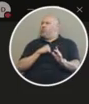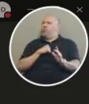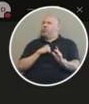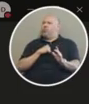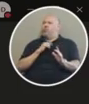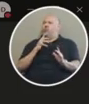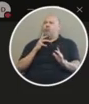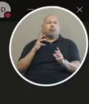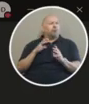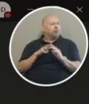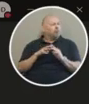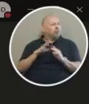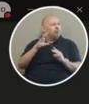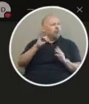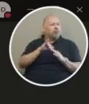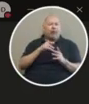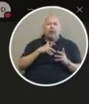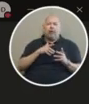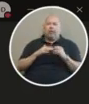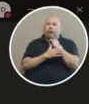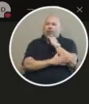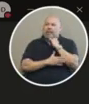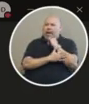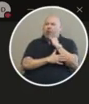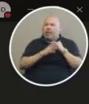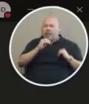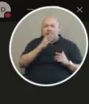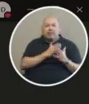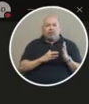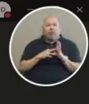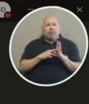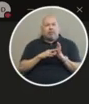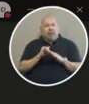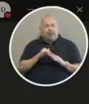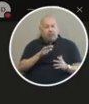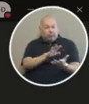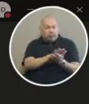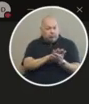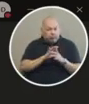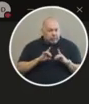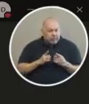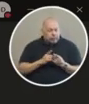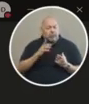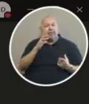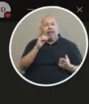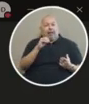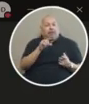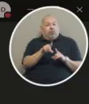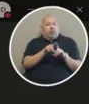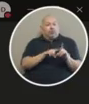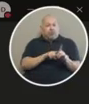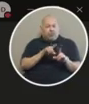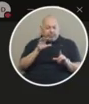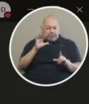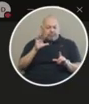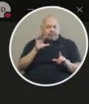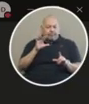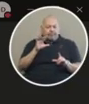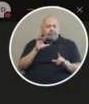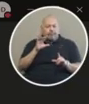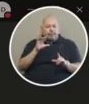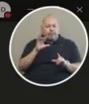last social service agencies, the county, some representatives of the school districts, as well as